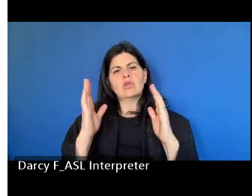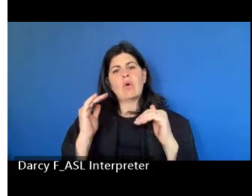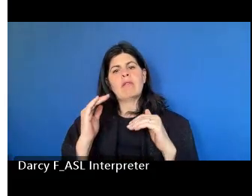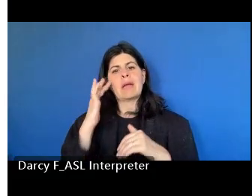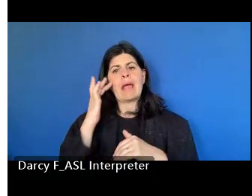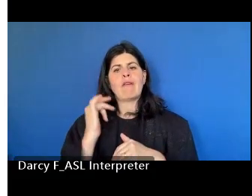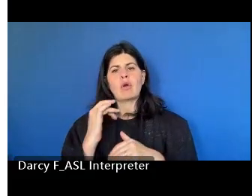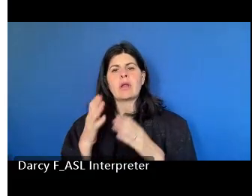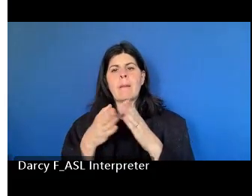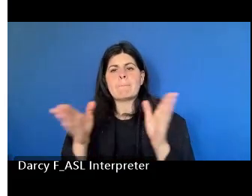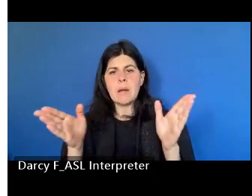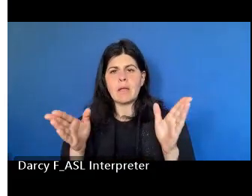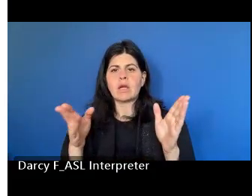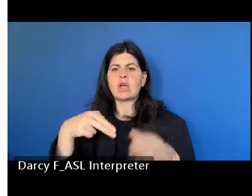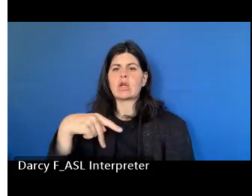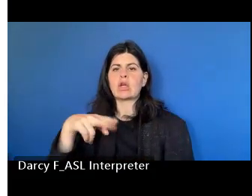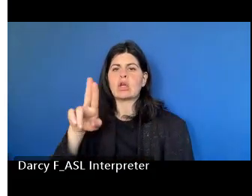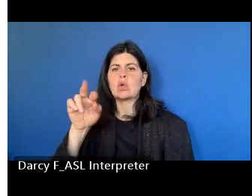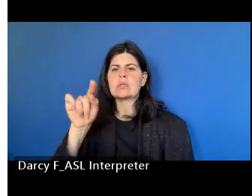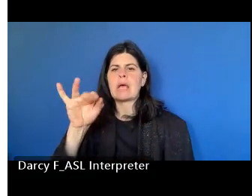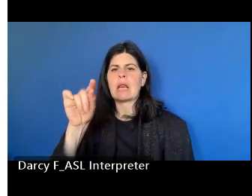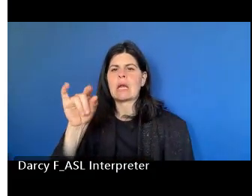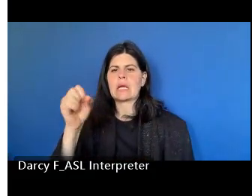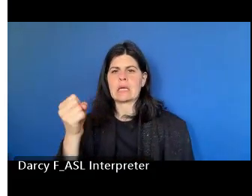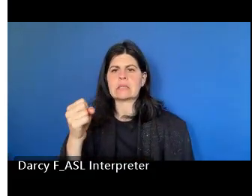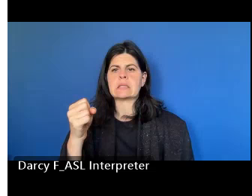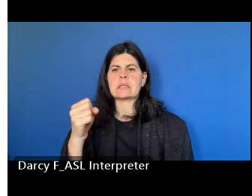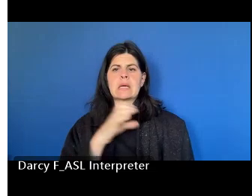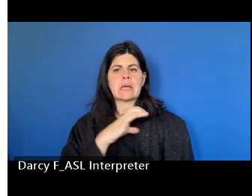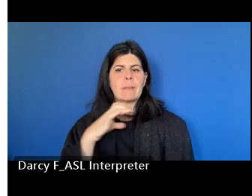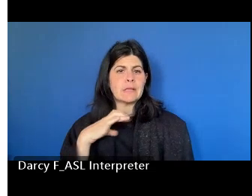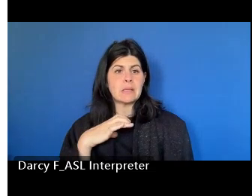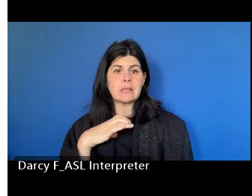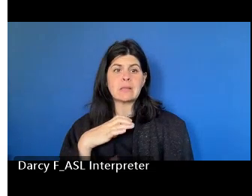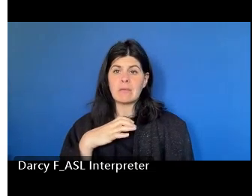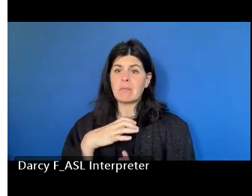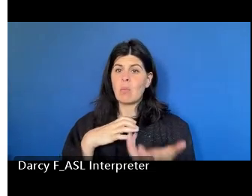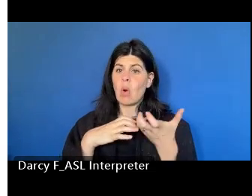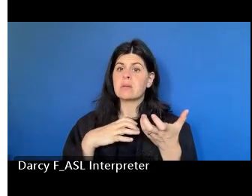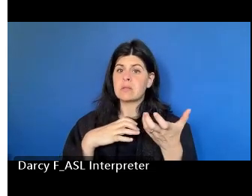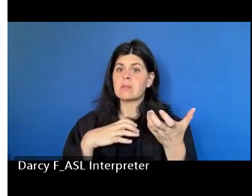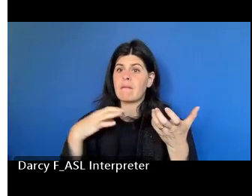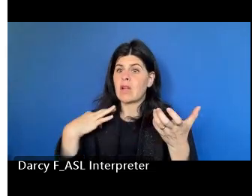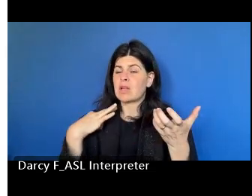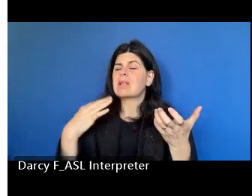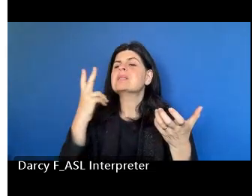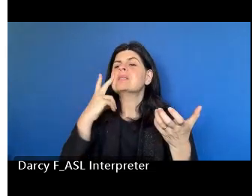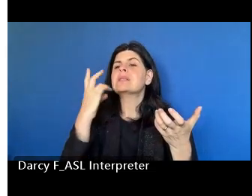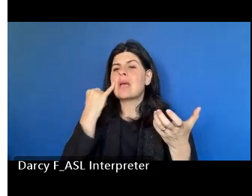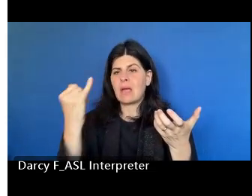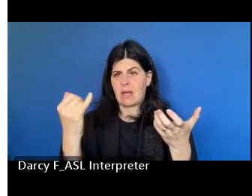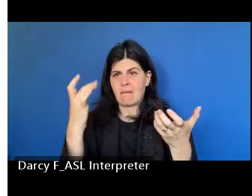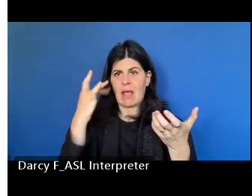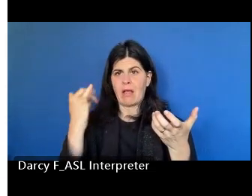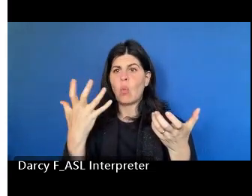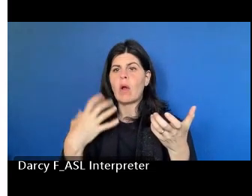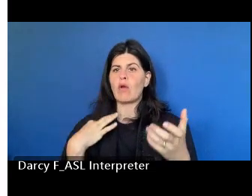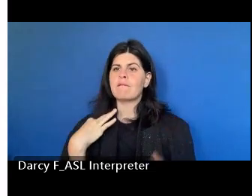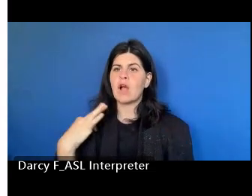Public Utilities Commission maybe seeks to go voluntary. Let's see if Californians want to